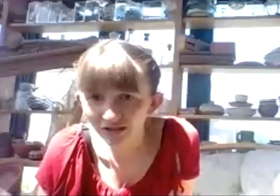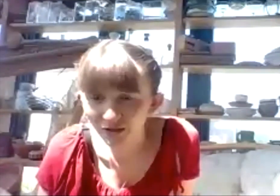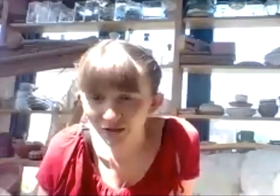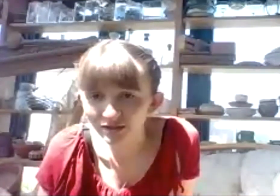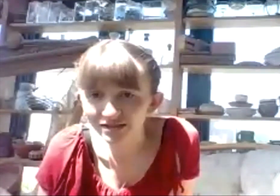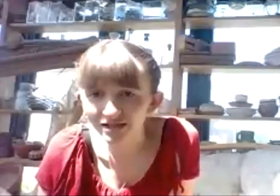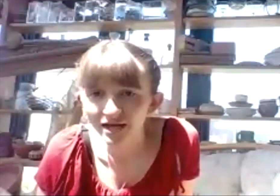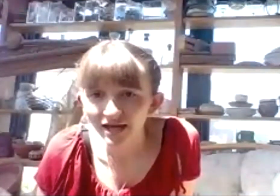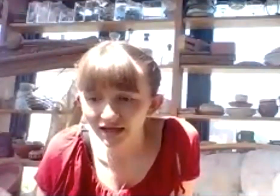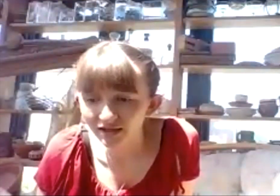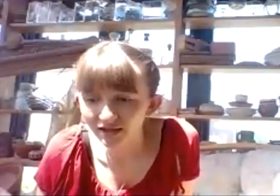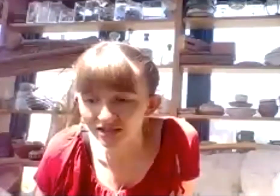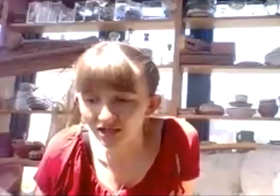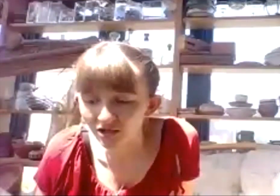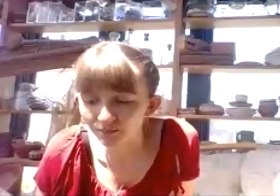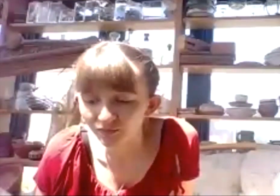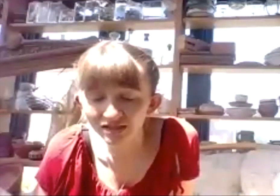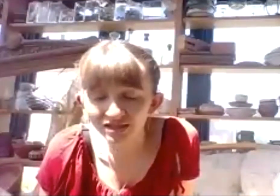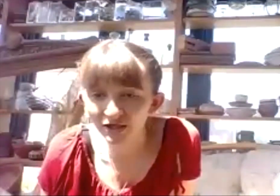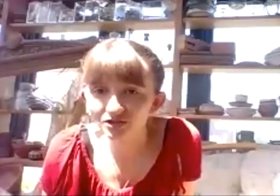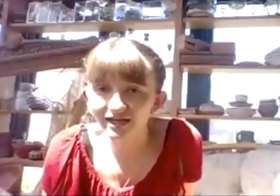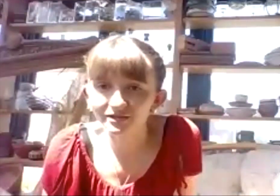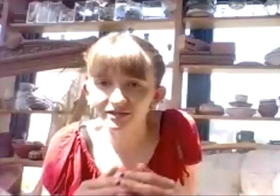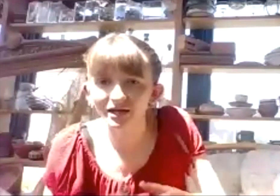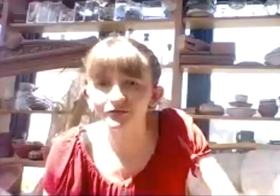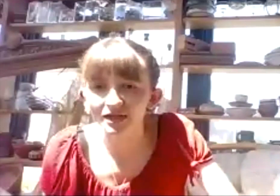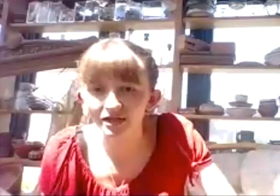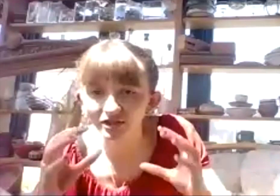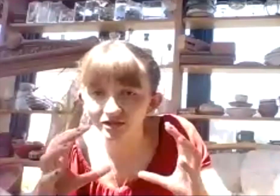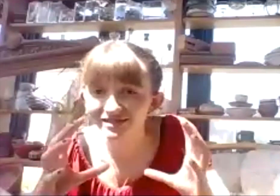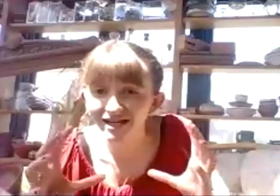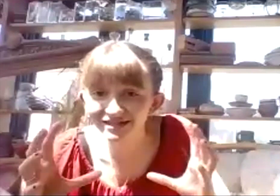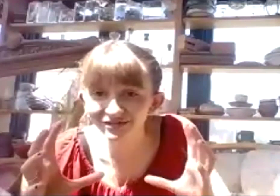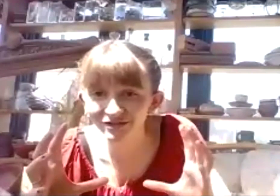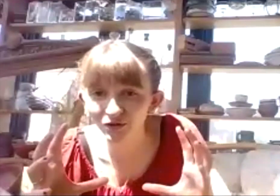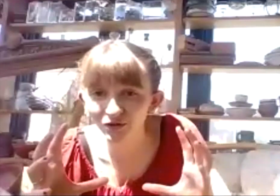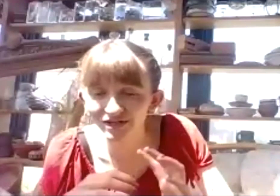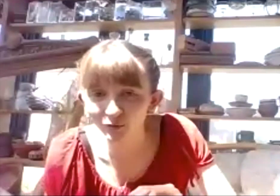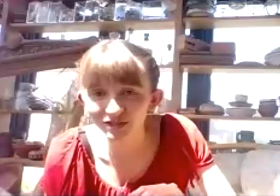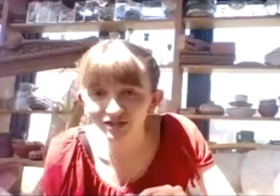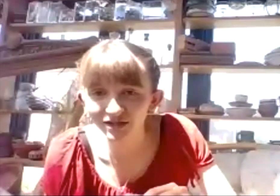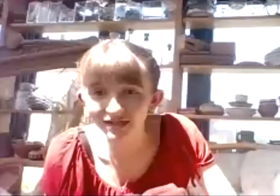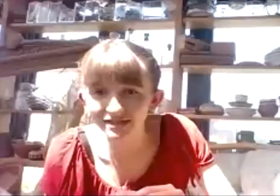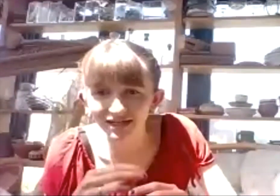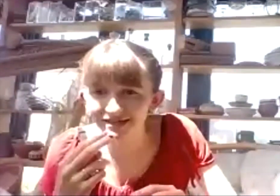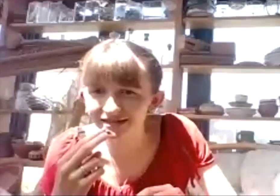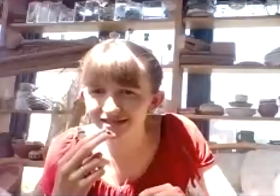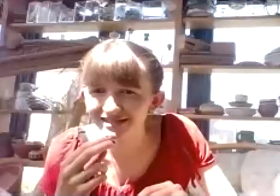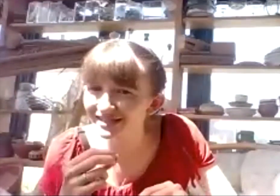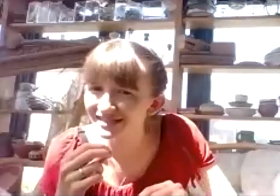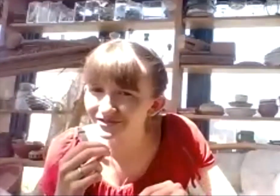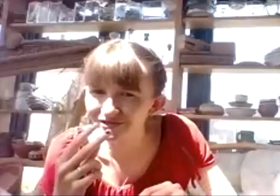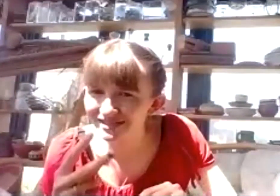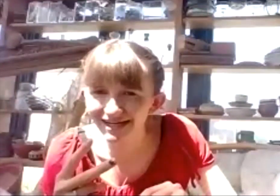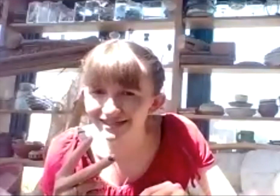juvenile specimens. And especially at the level that the size of the skull that I'm working on is, I think